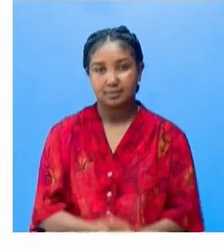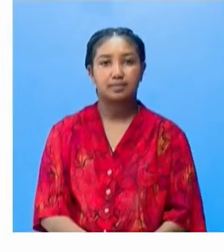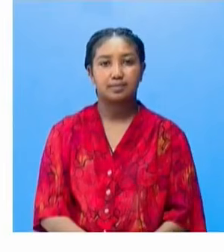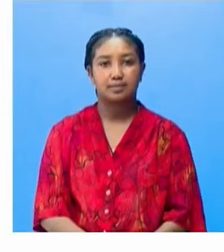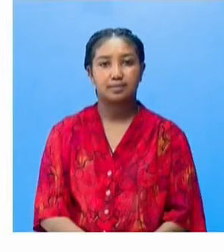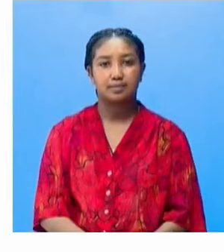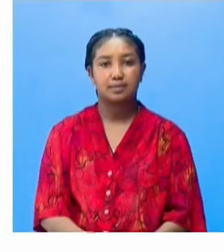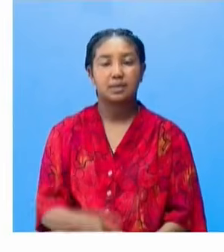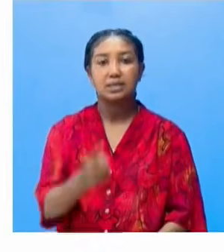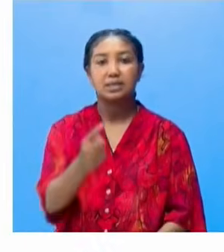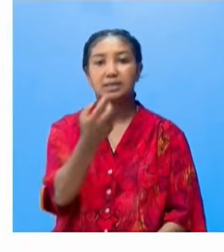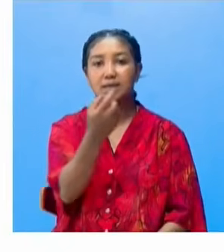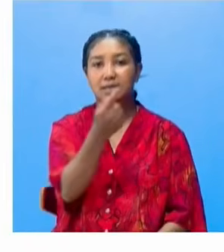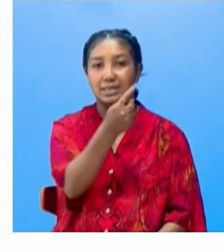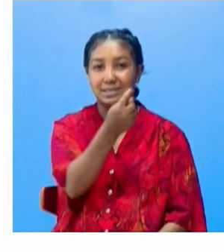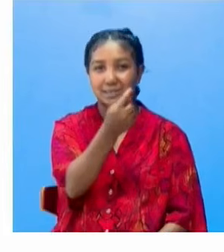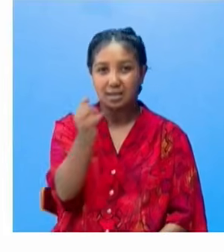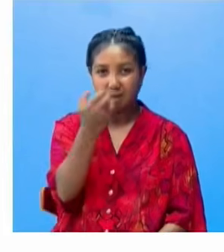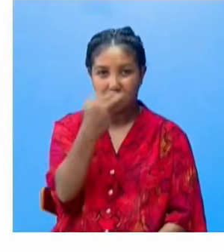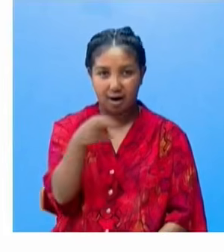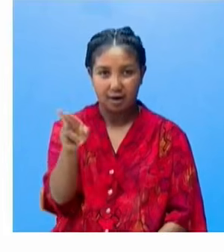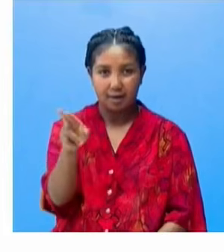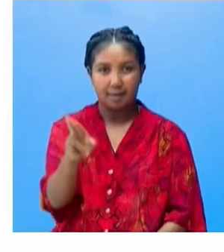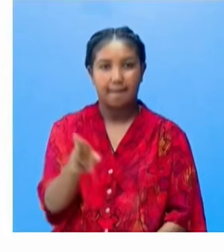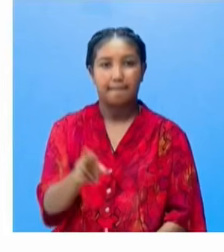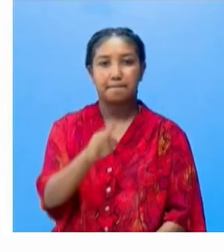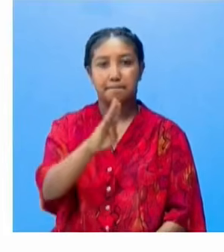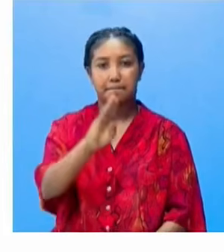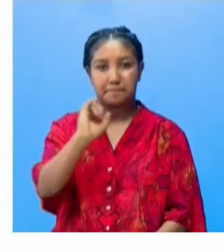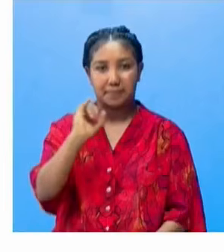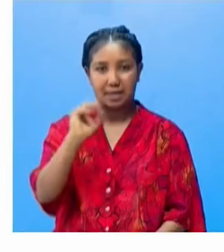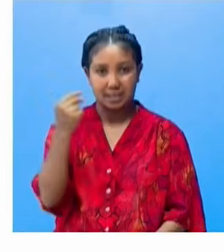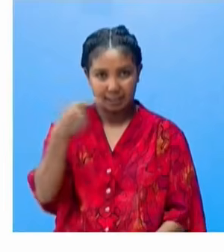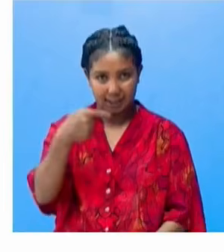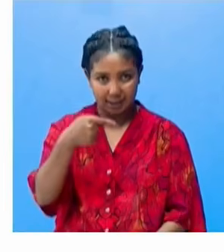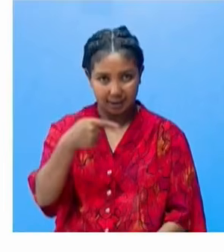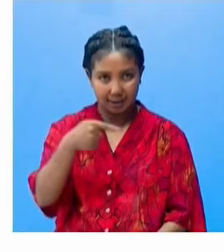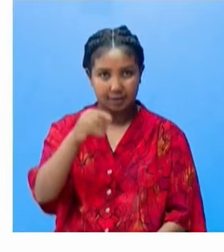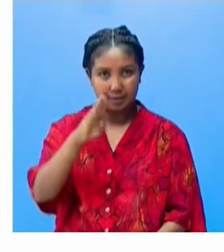okay? They are being,